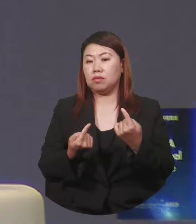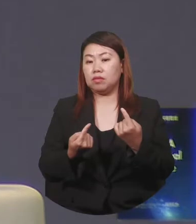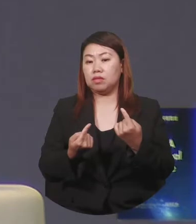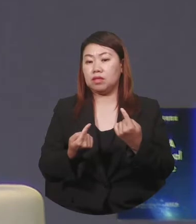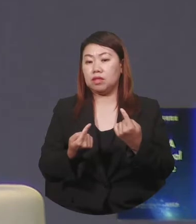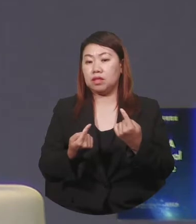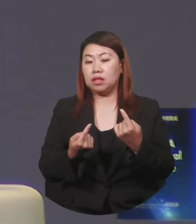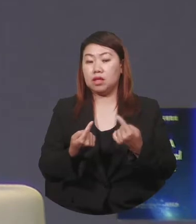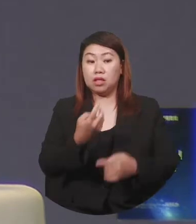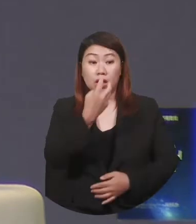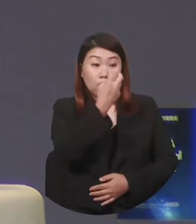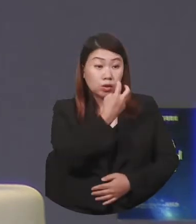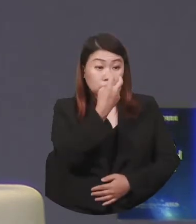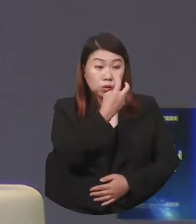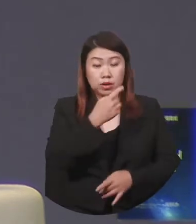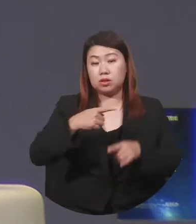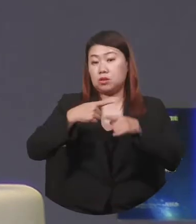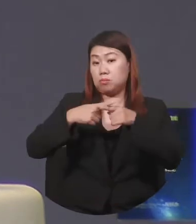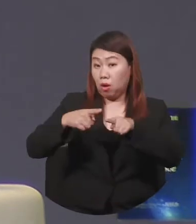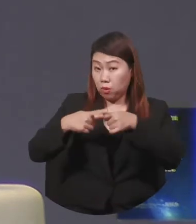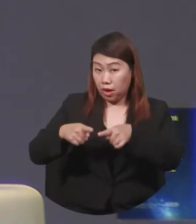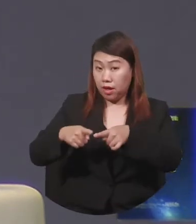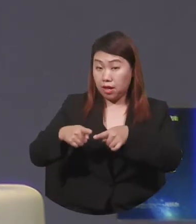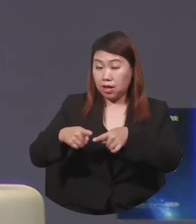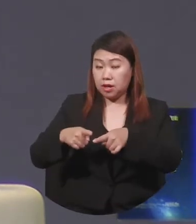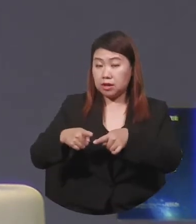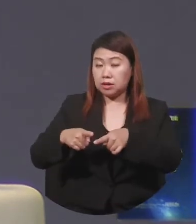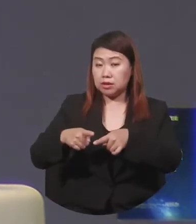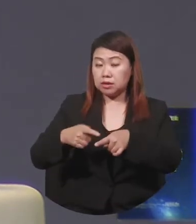So again,